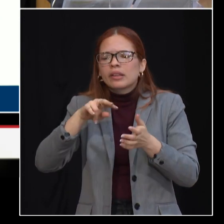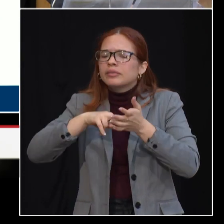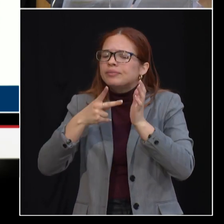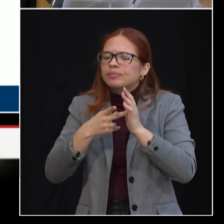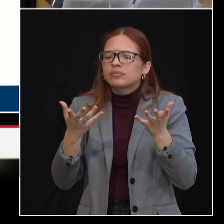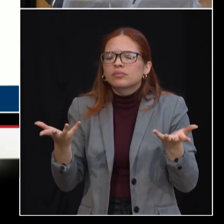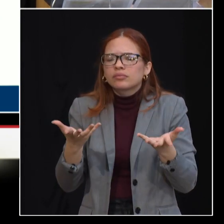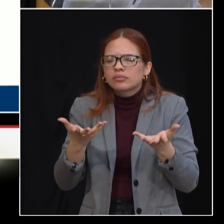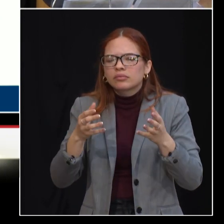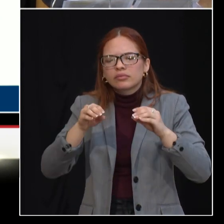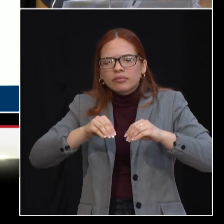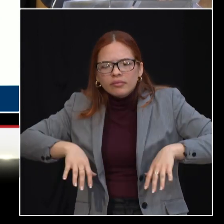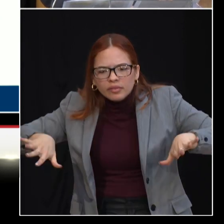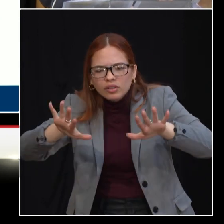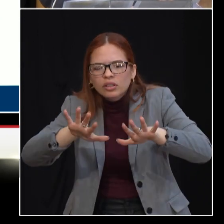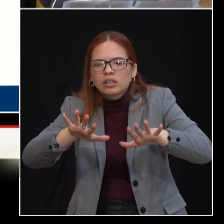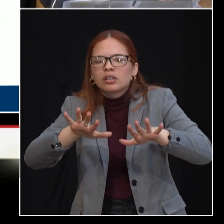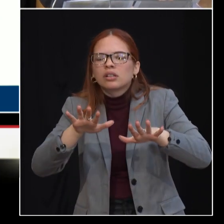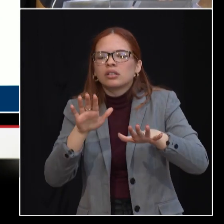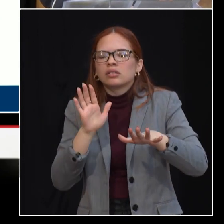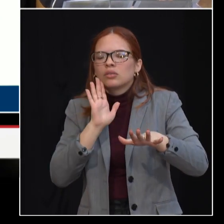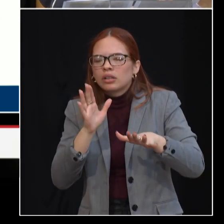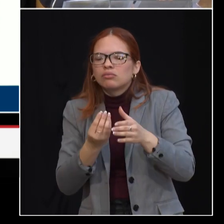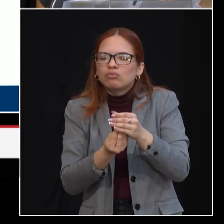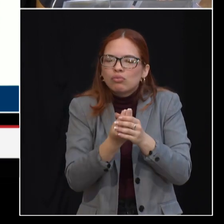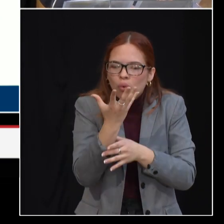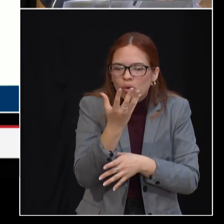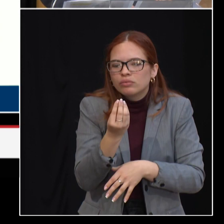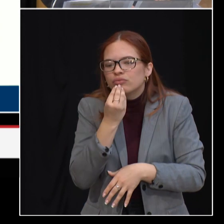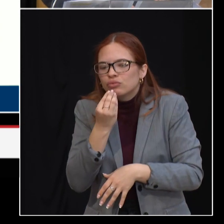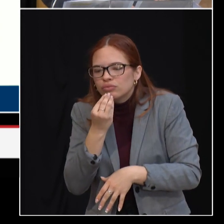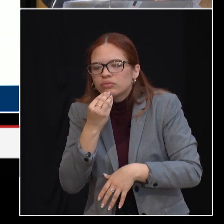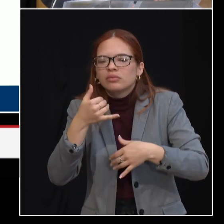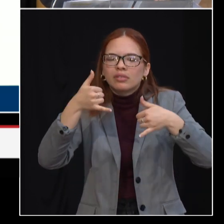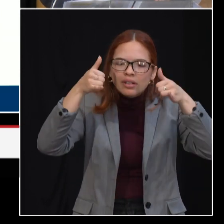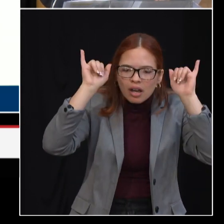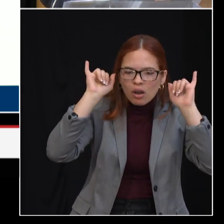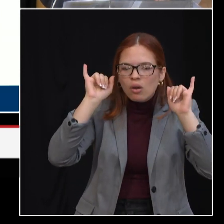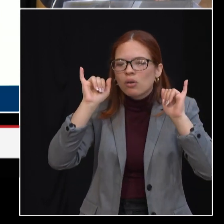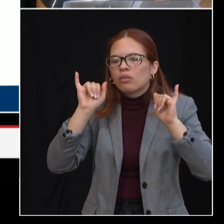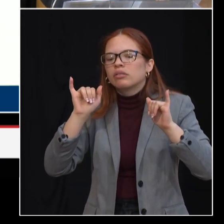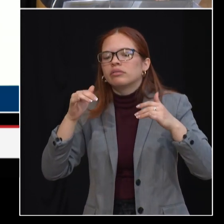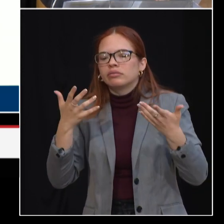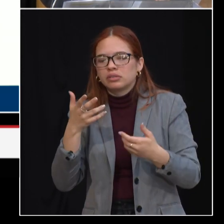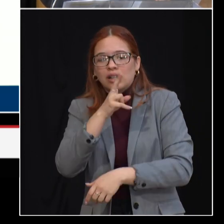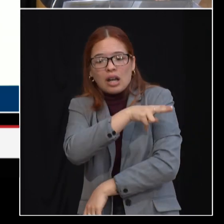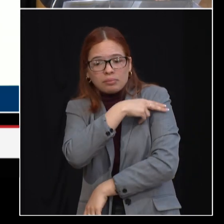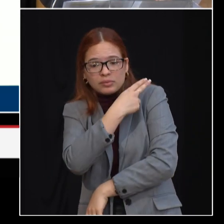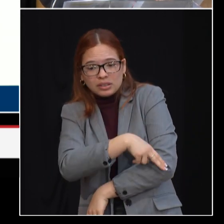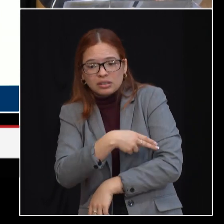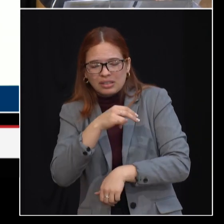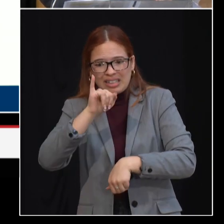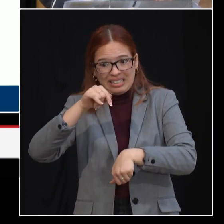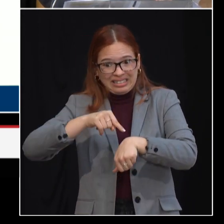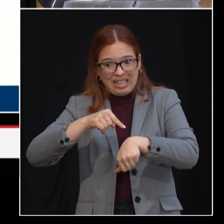grow all of the food and livestock for the original hospital. At that time, the hospital was actually entirely